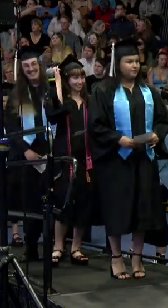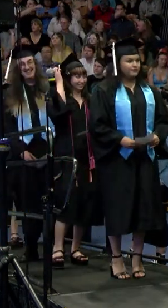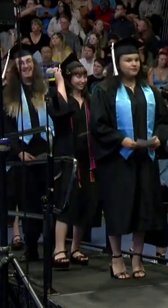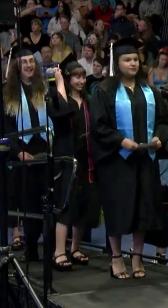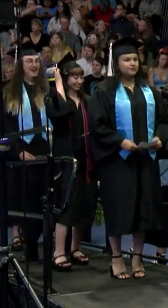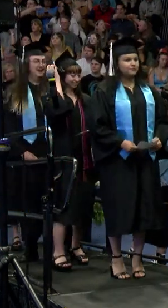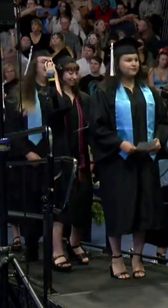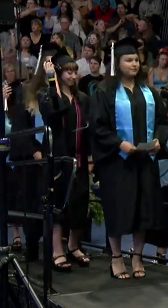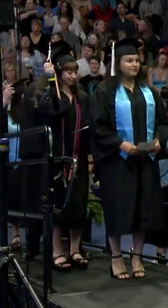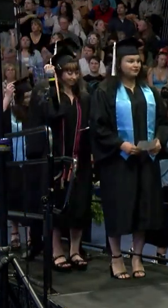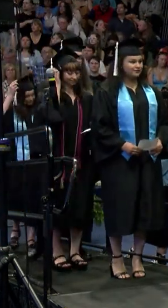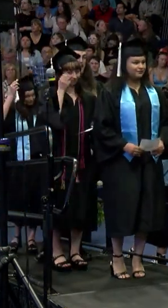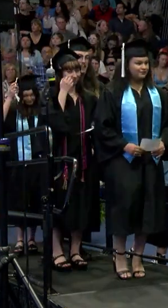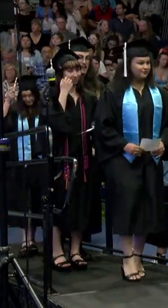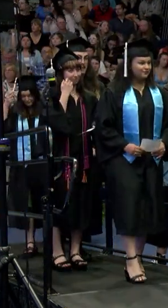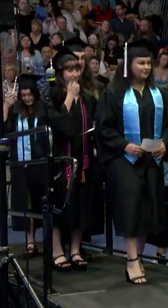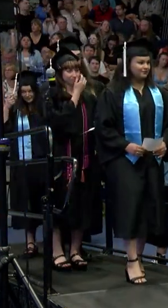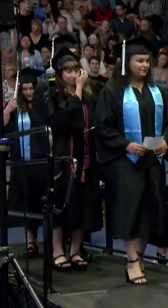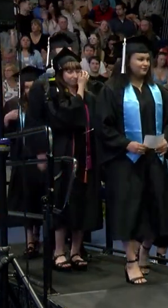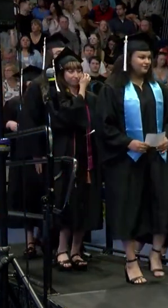Ruby Sylvester.